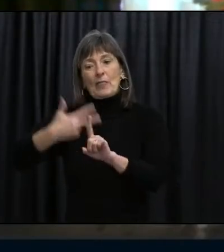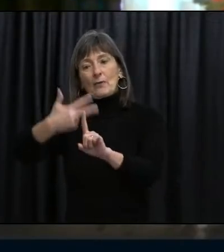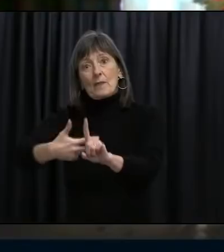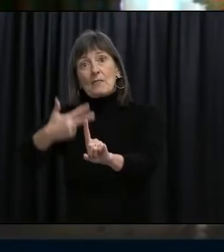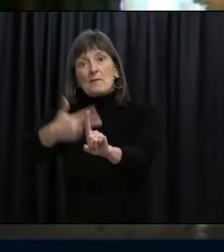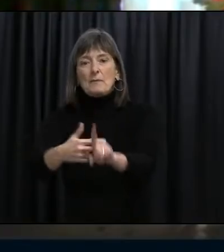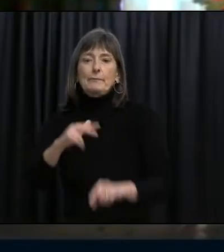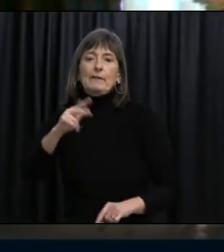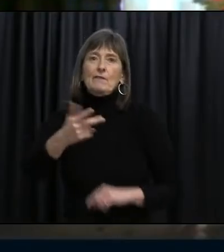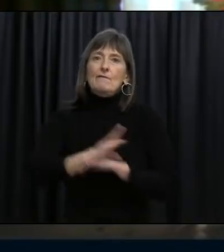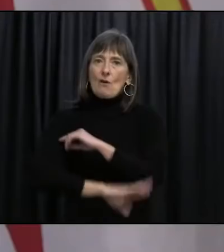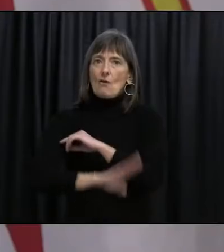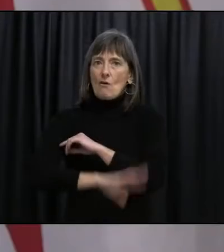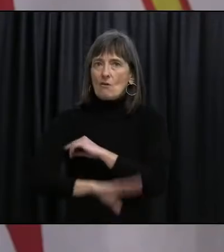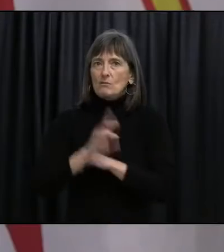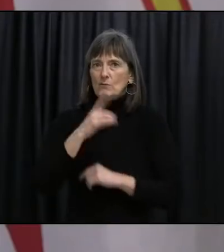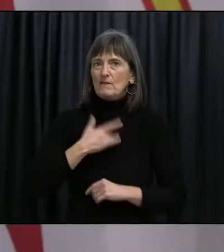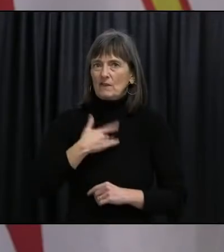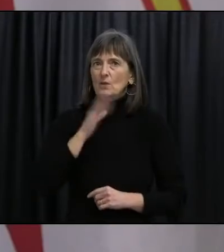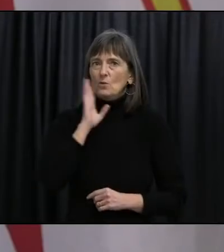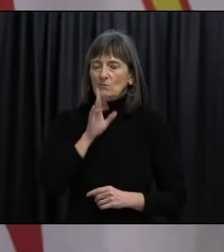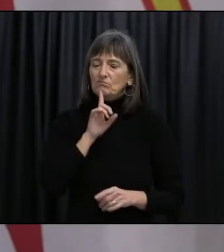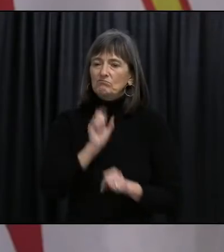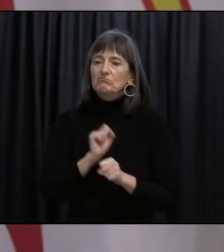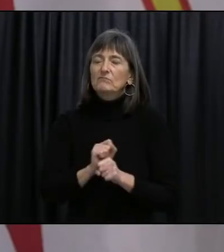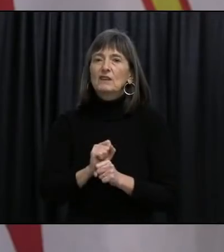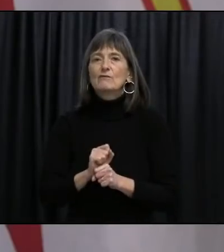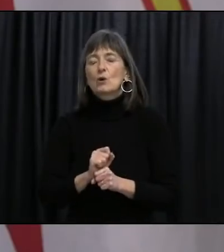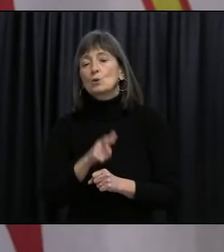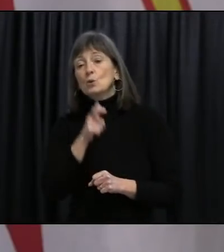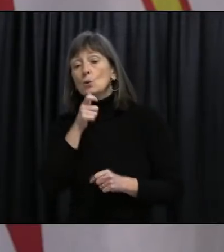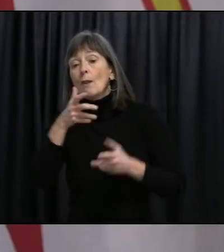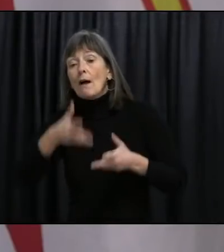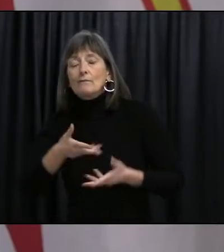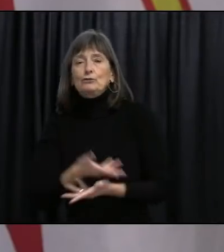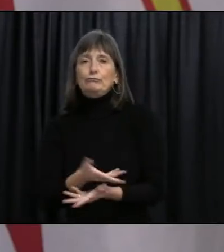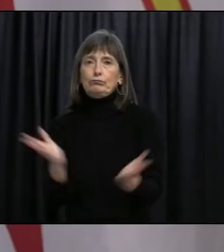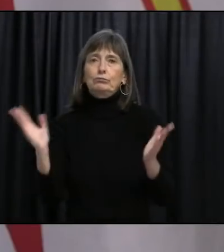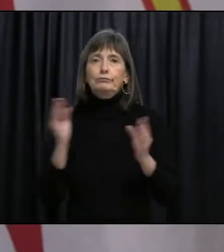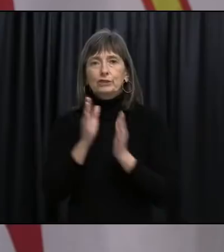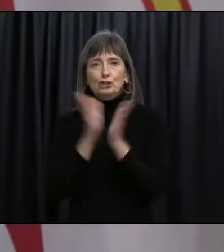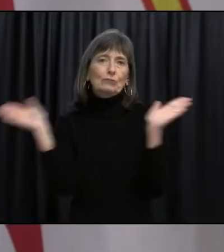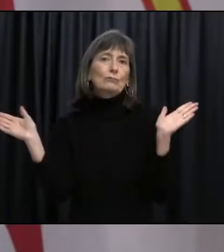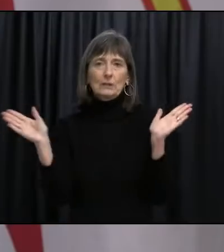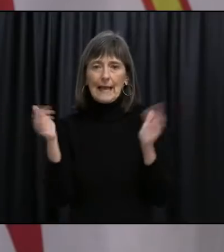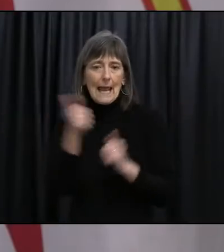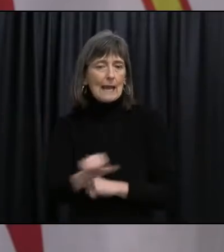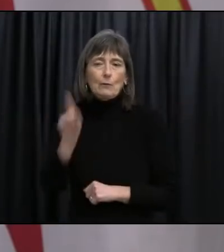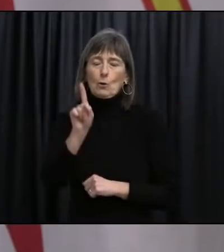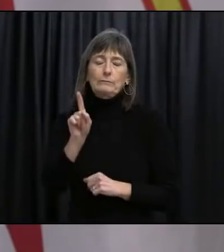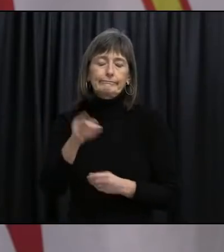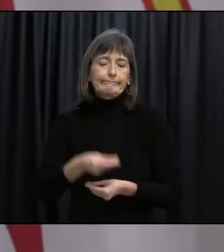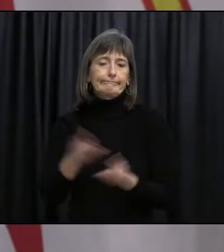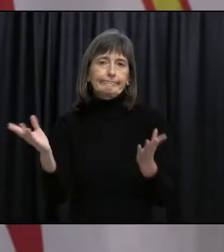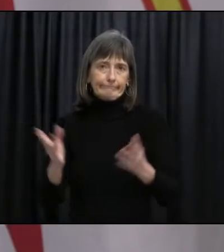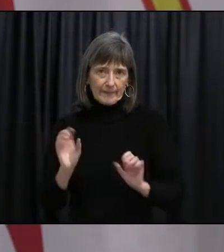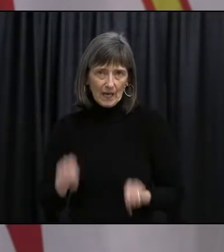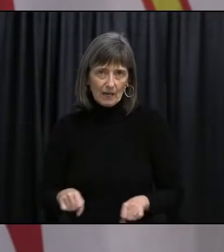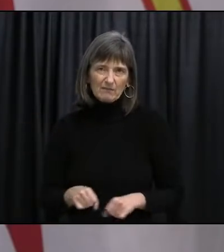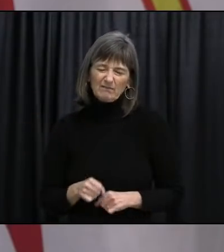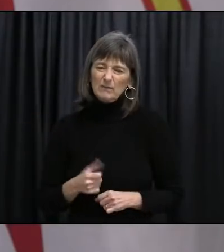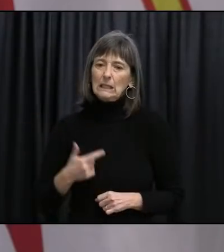sure before we can start offering the vaccine to, we'll say, the general public.